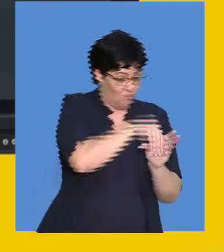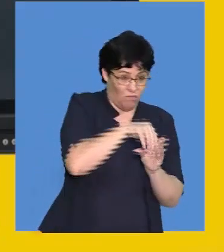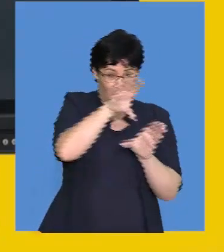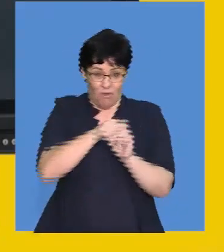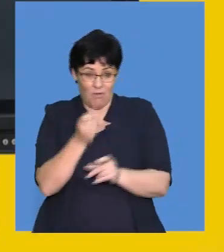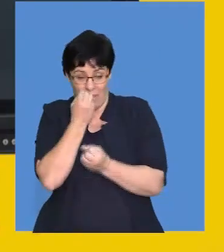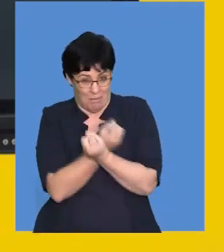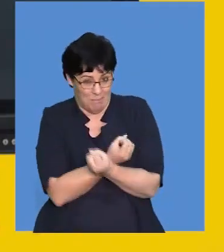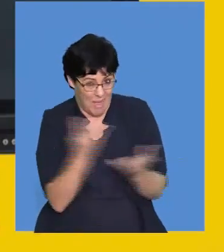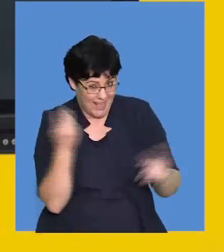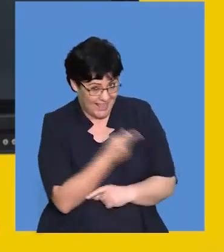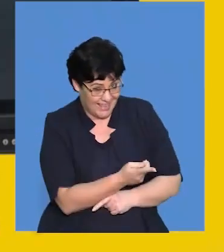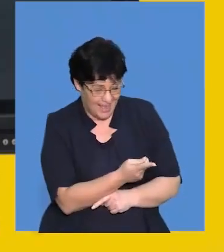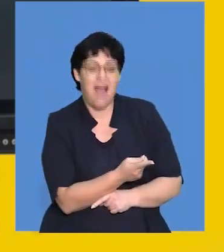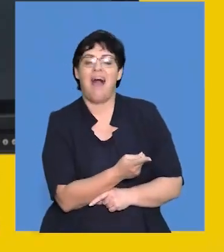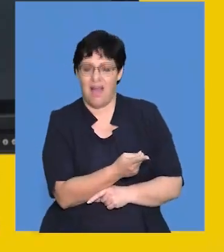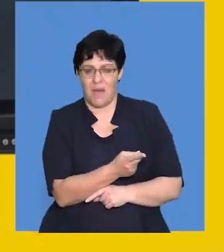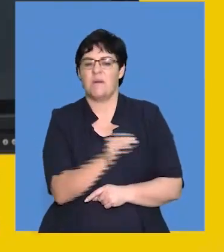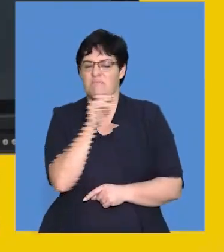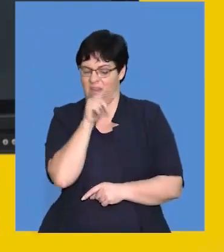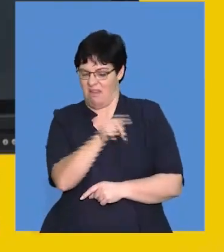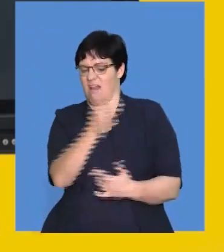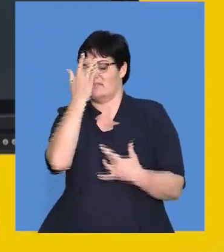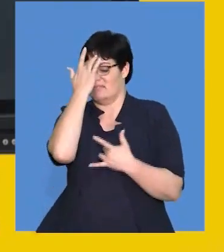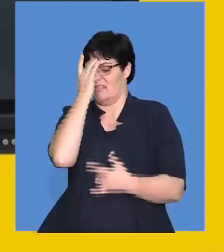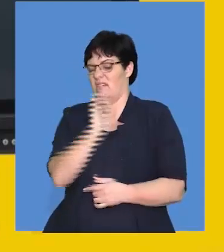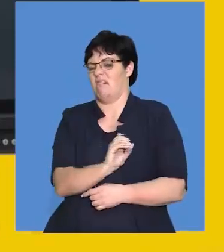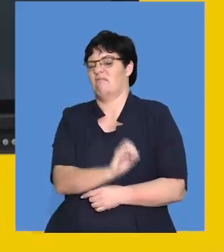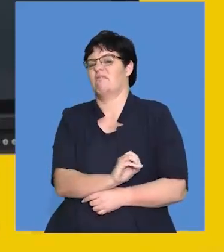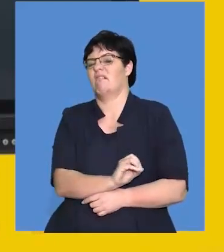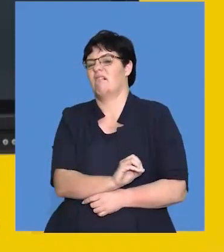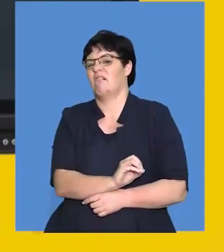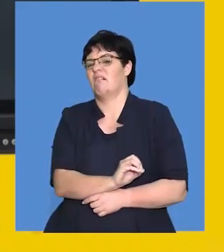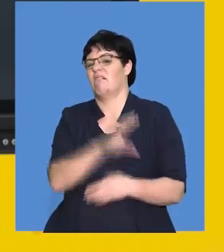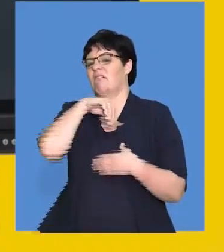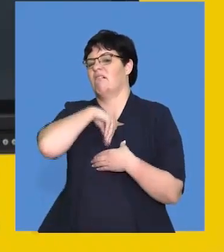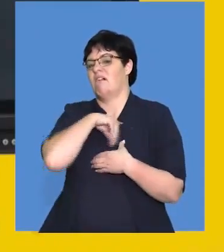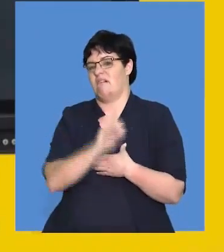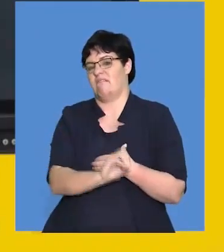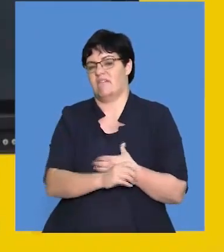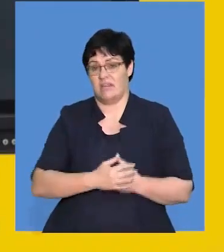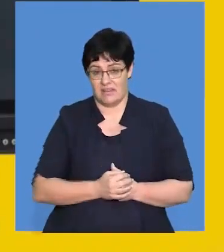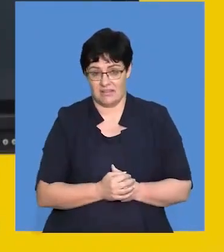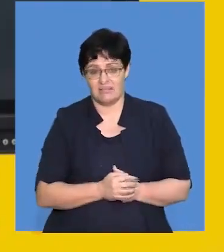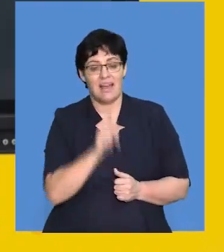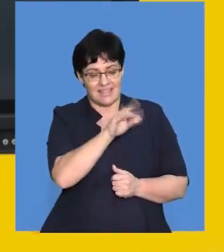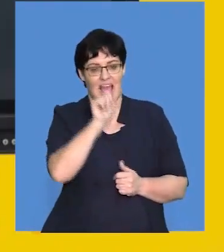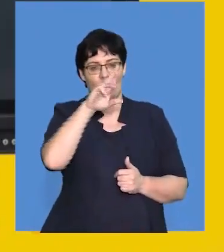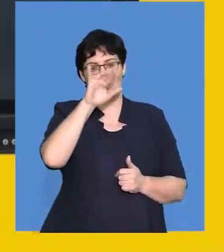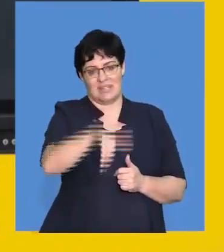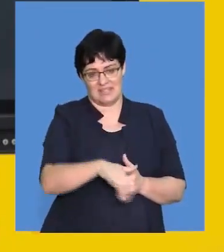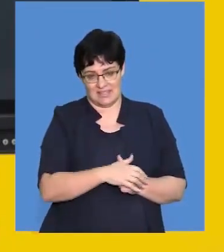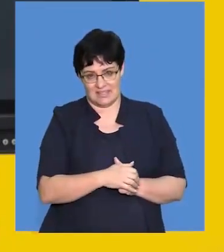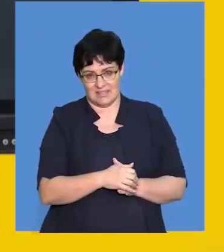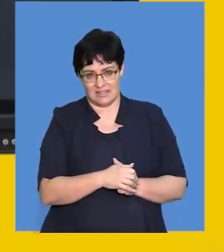with many men, that is considered some sort of sickness. And that is the irony. I need